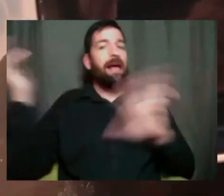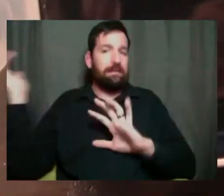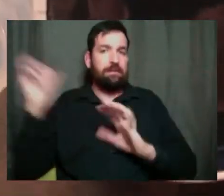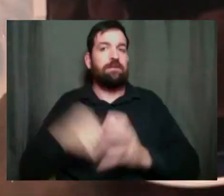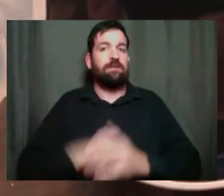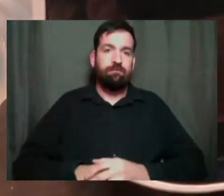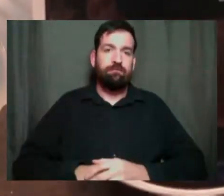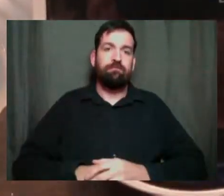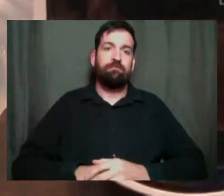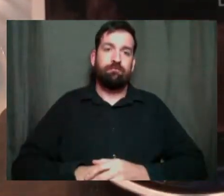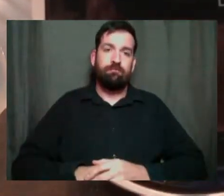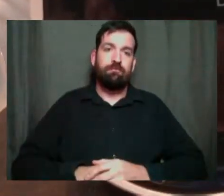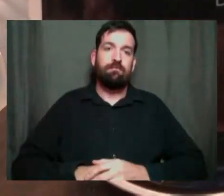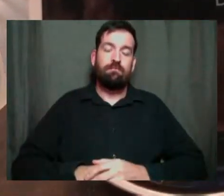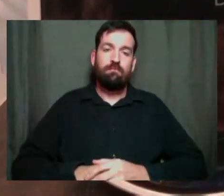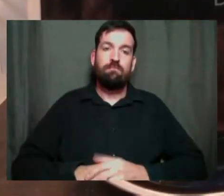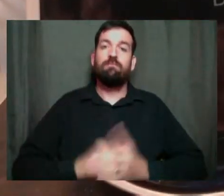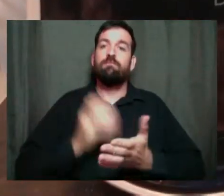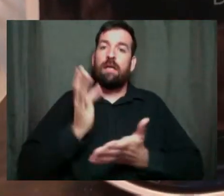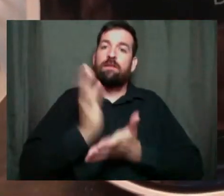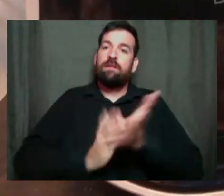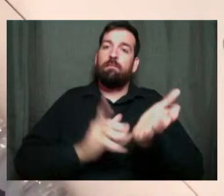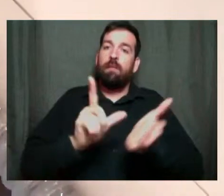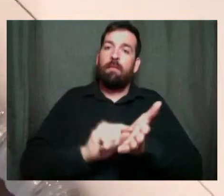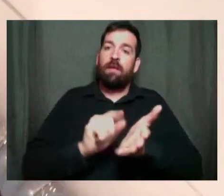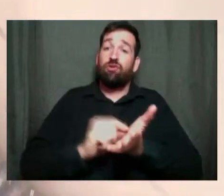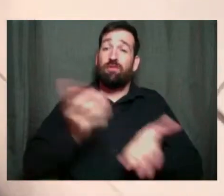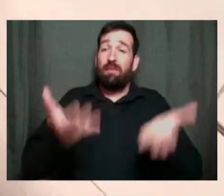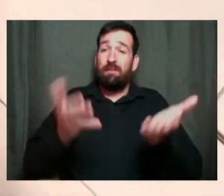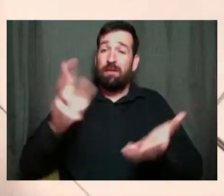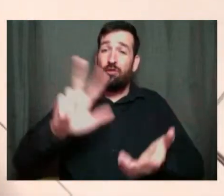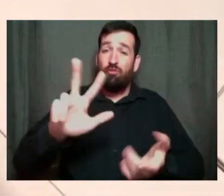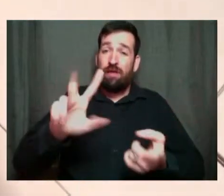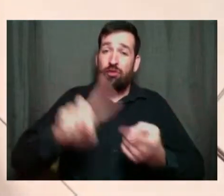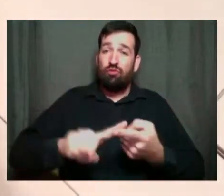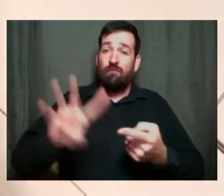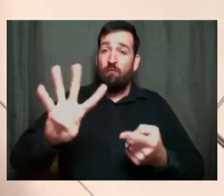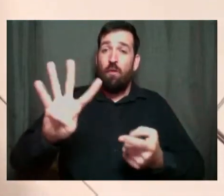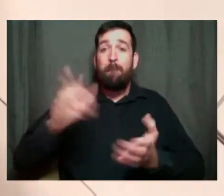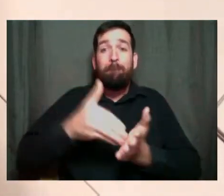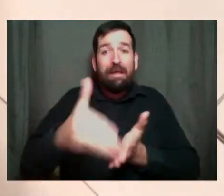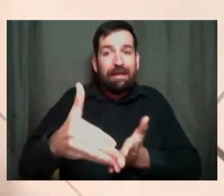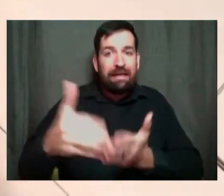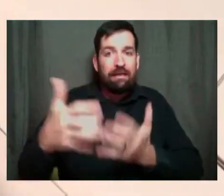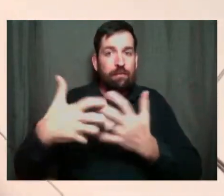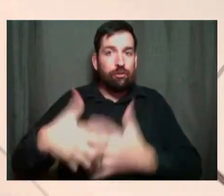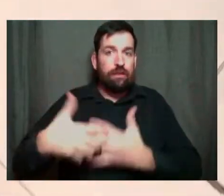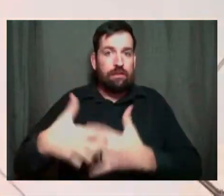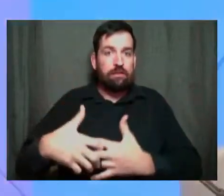the publications said there may be 3 to 4 million machines. The